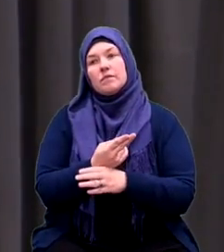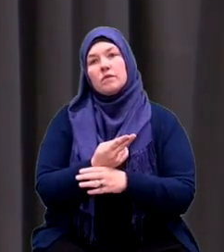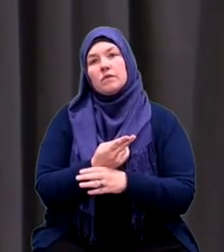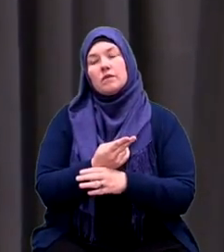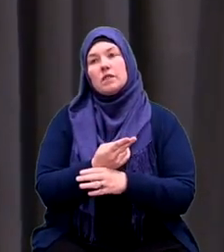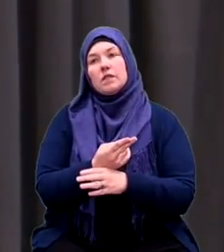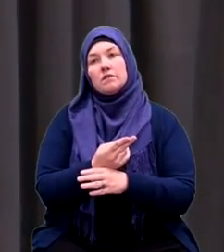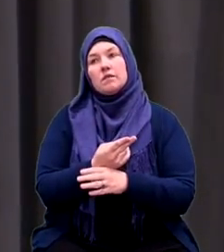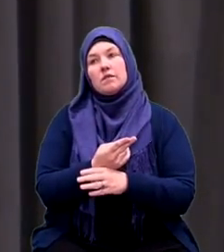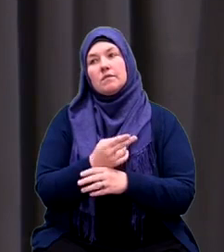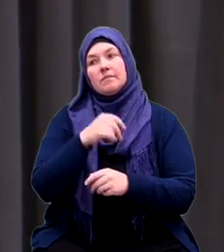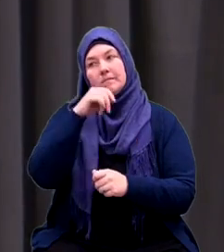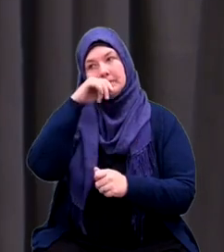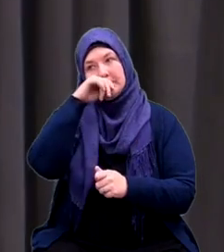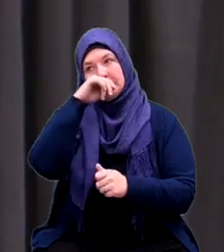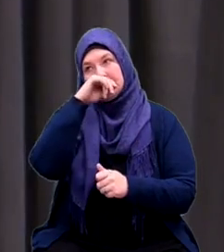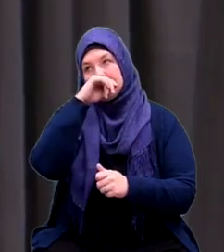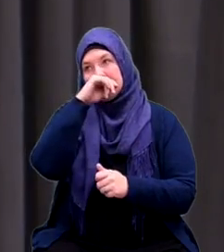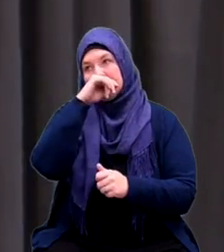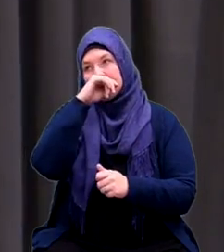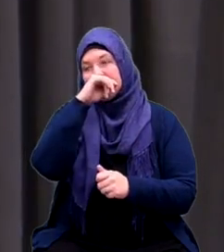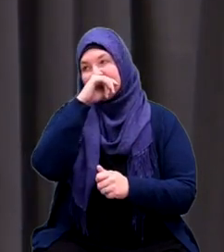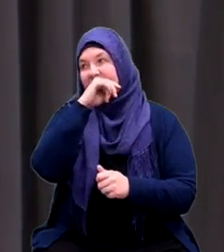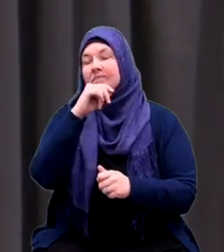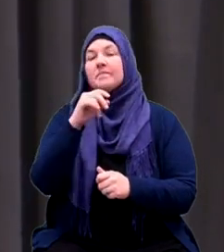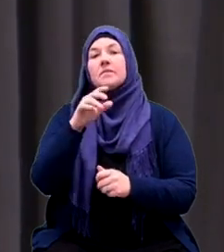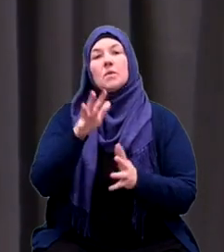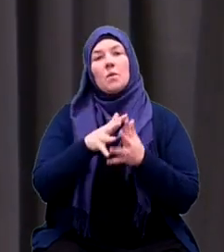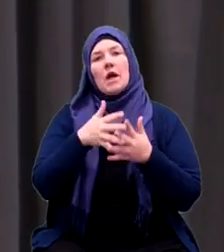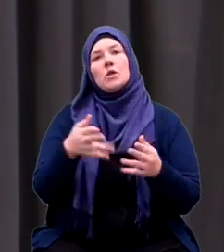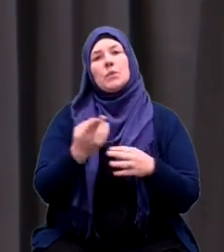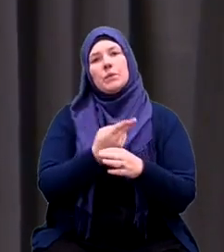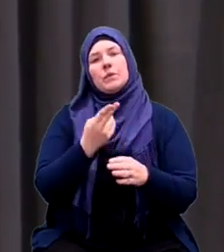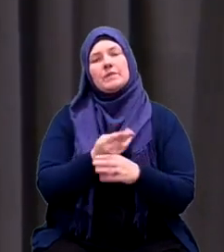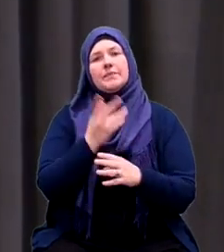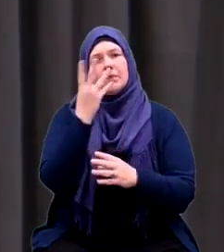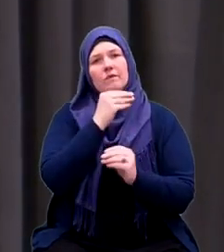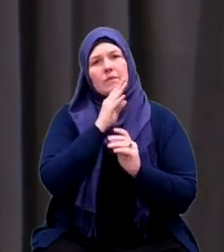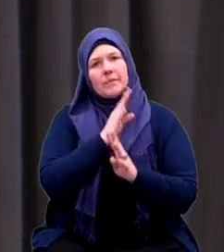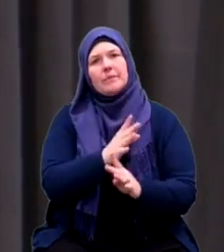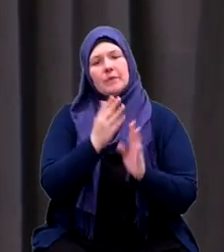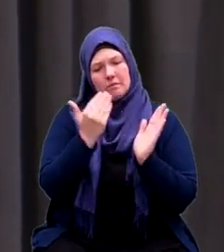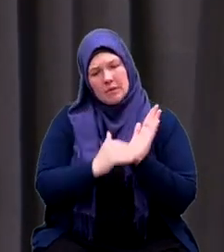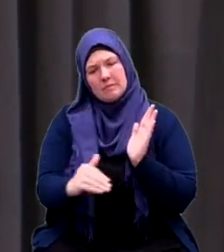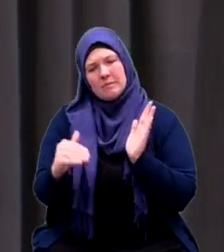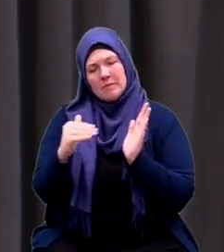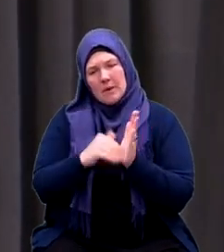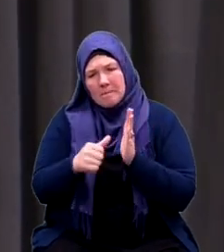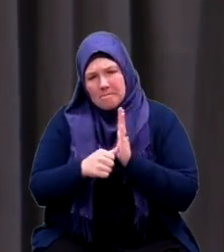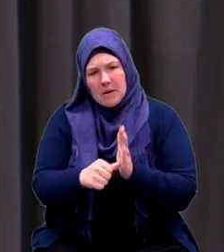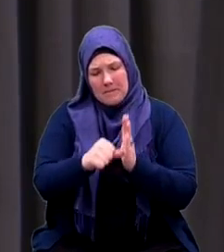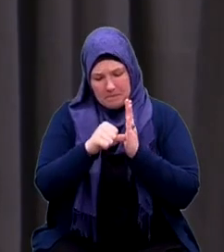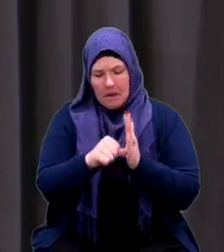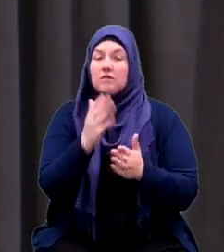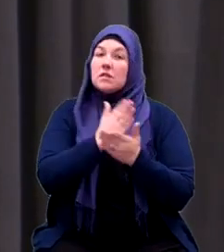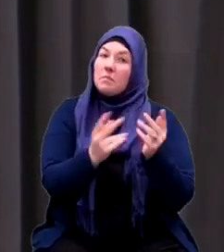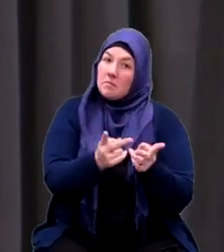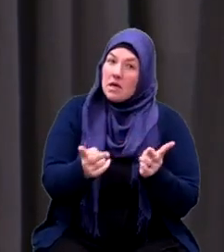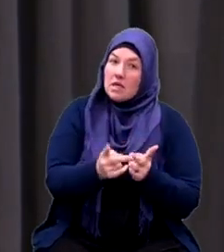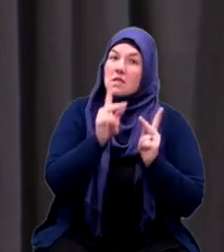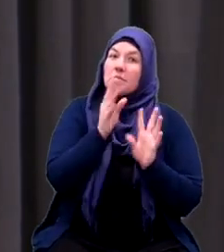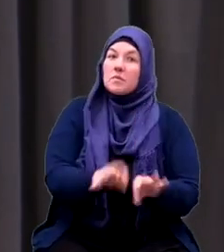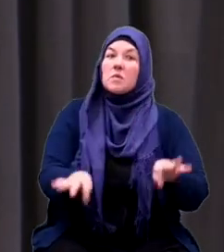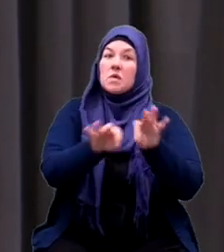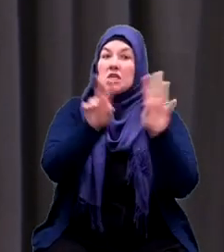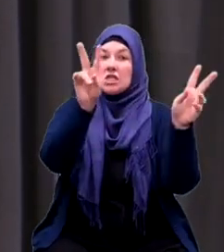though there is no actual repetition in the Quran, but there are some places where important